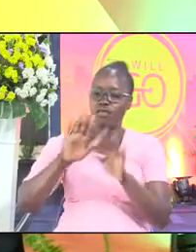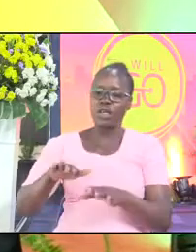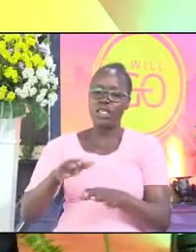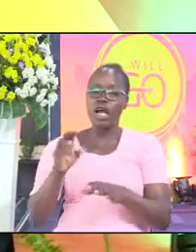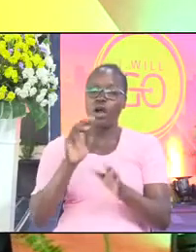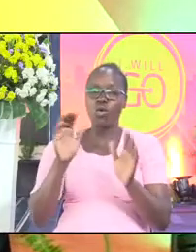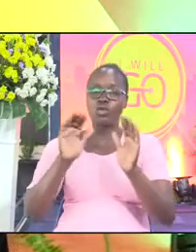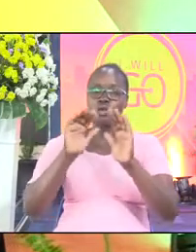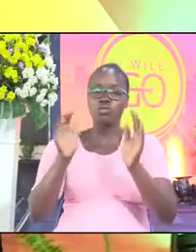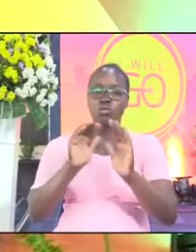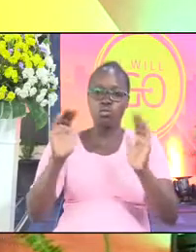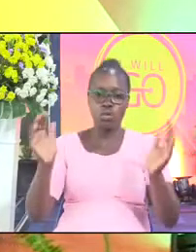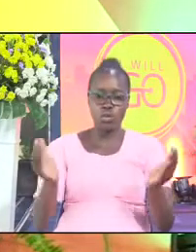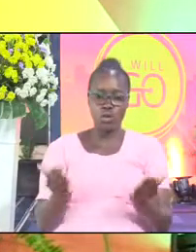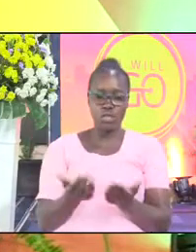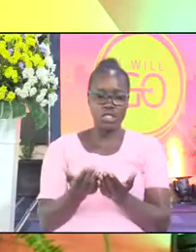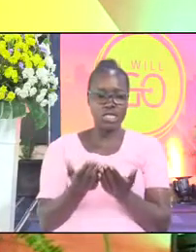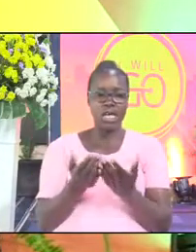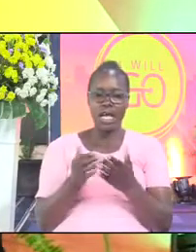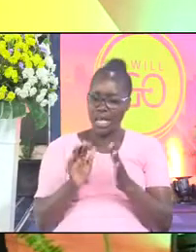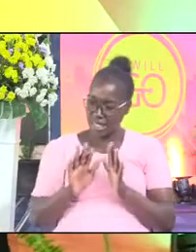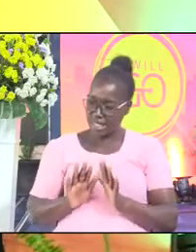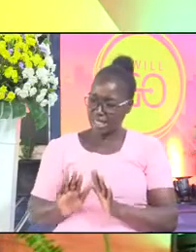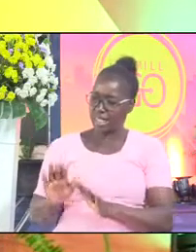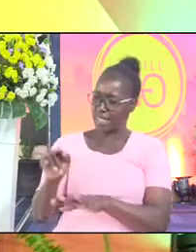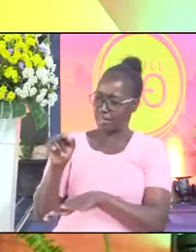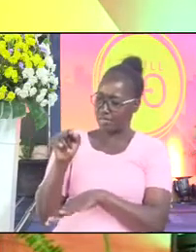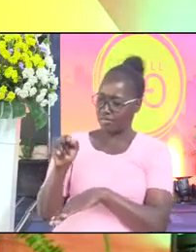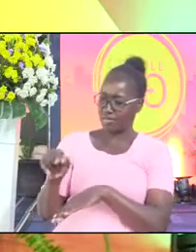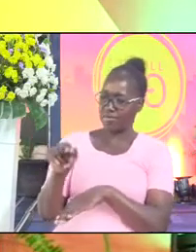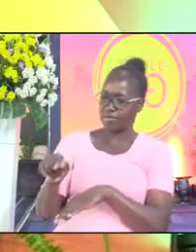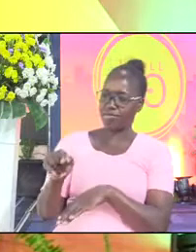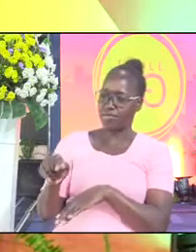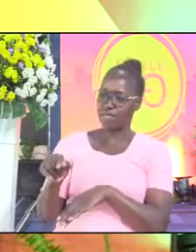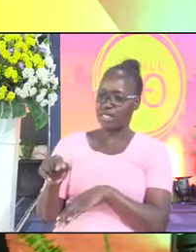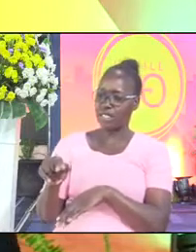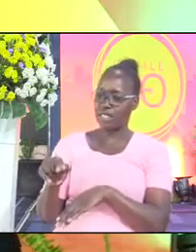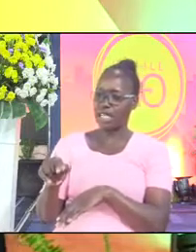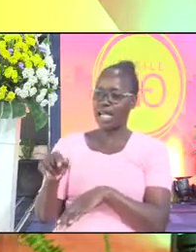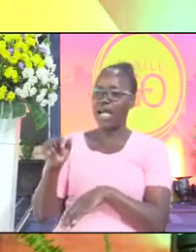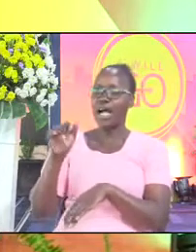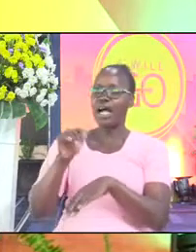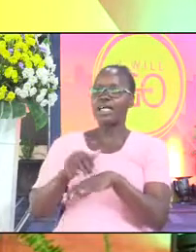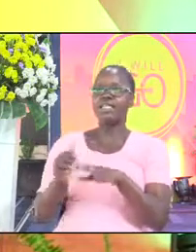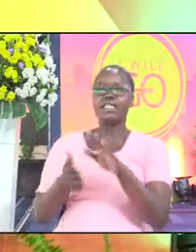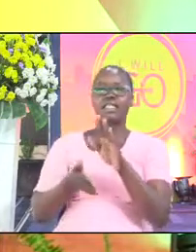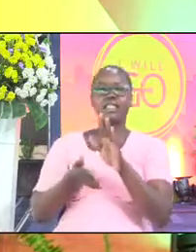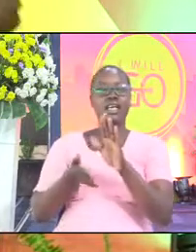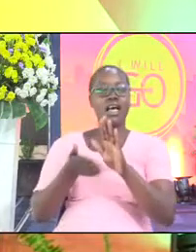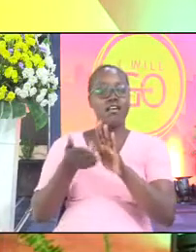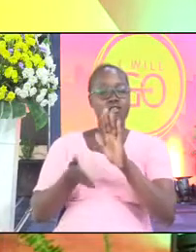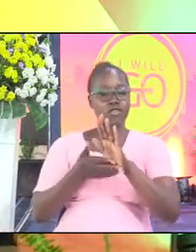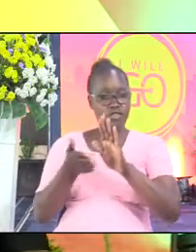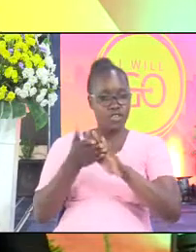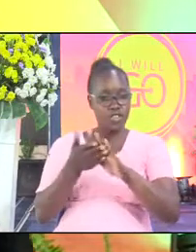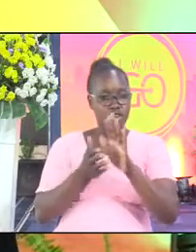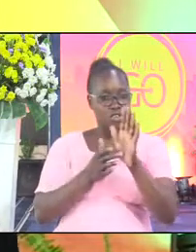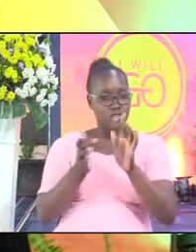pot, and she left it at the feet of